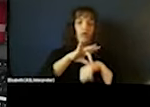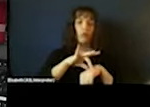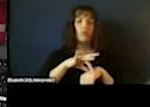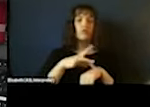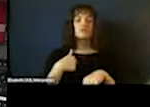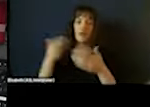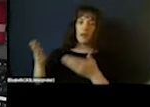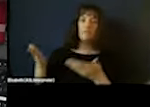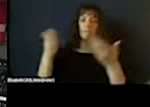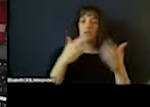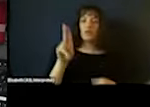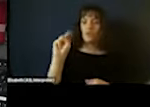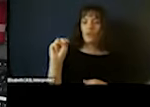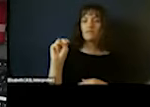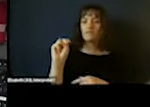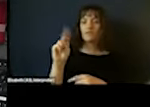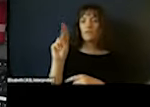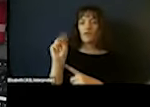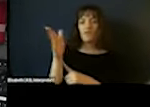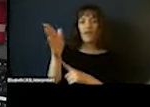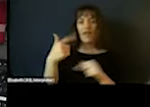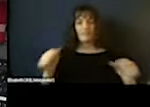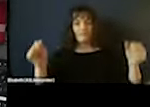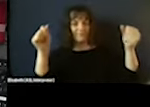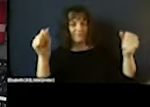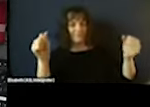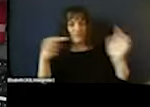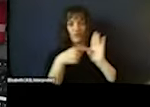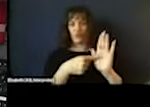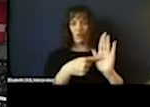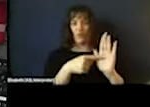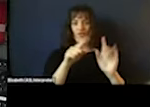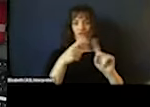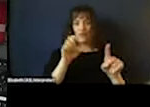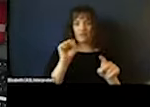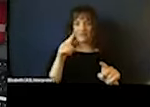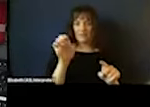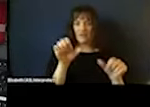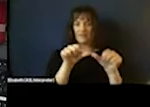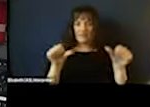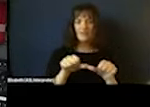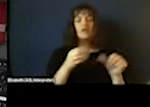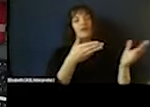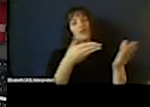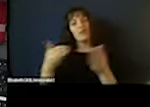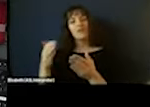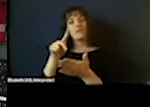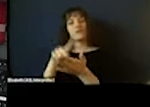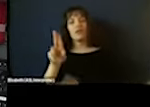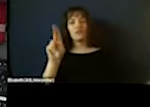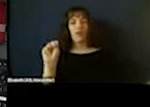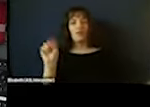stamp from the space station and bring it back to the UN office. So you could see this flag in New York